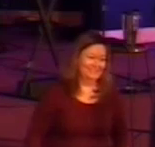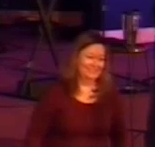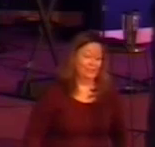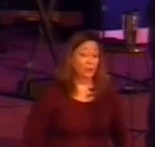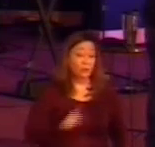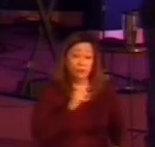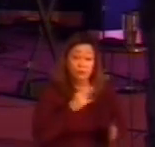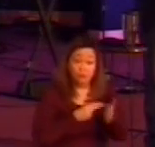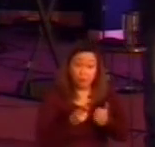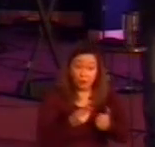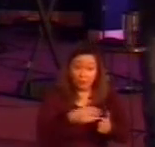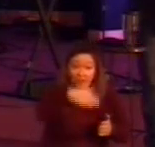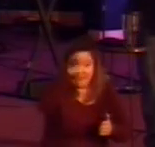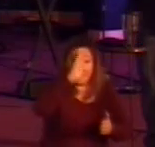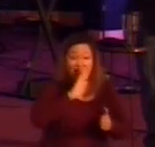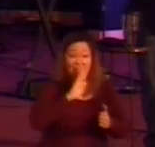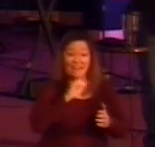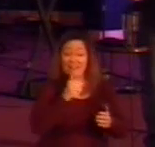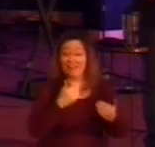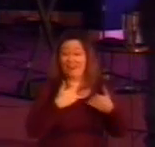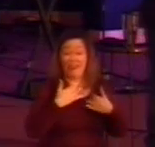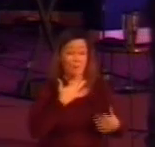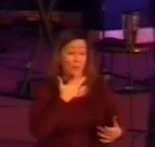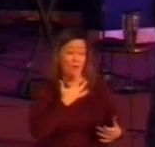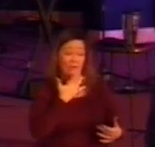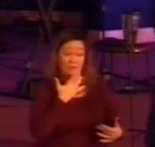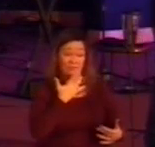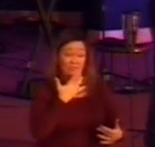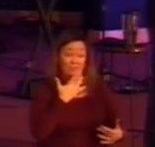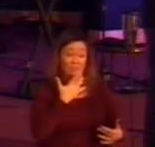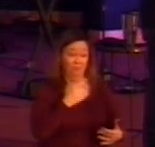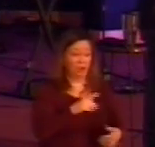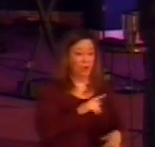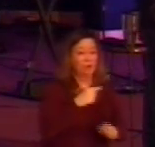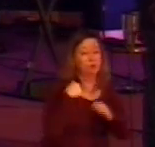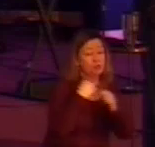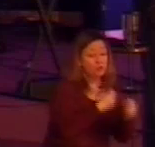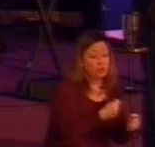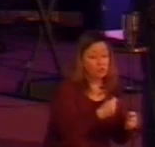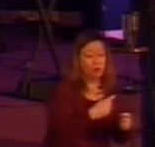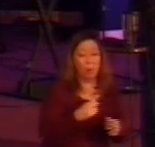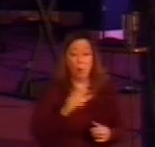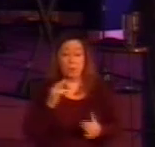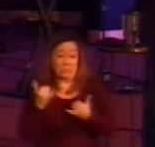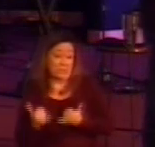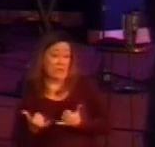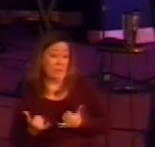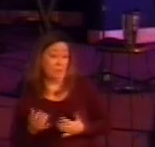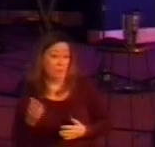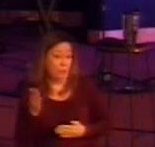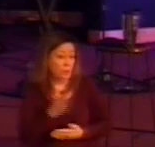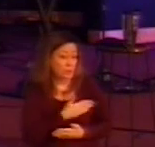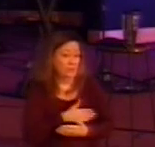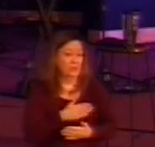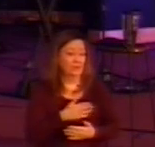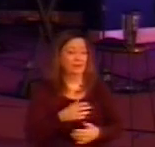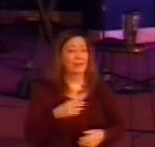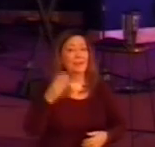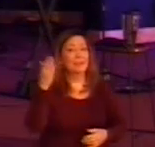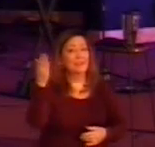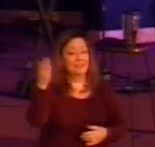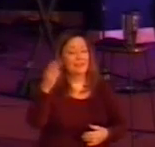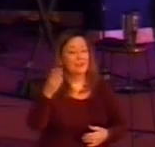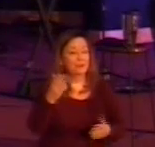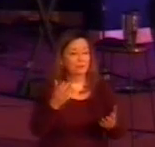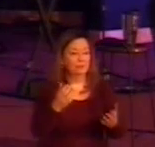But the truth is that God doesn't have a preference between traditional or contemporary. God cares about the heart of